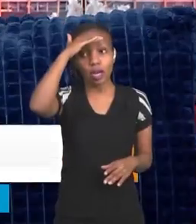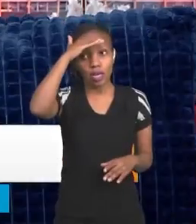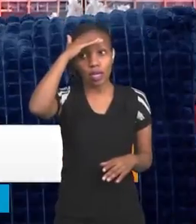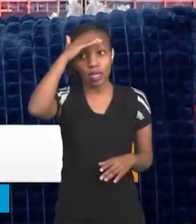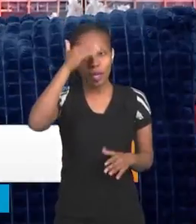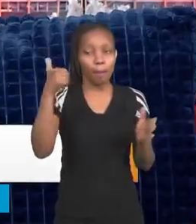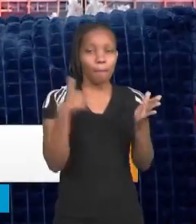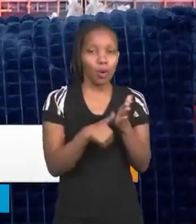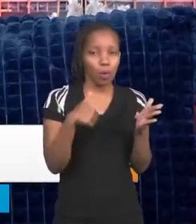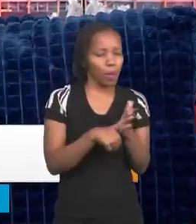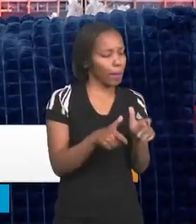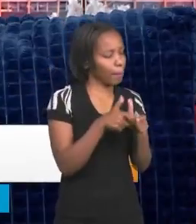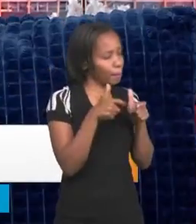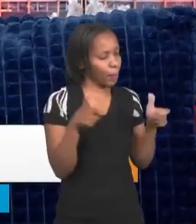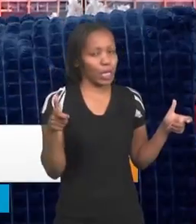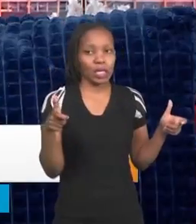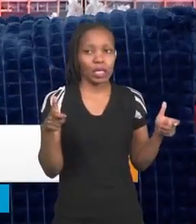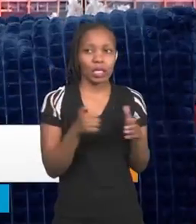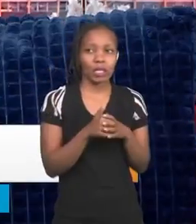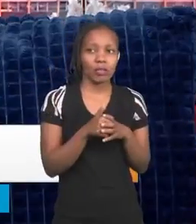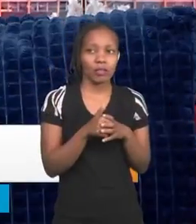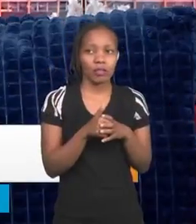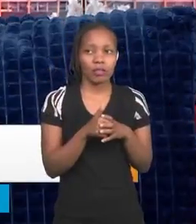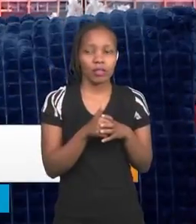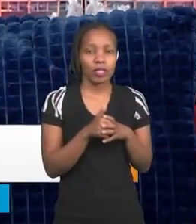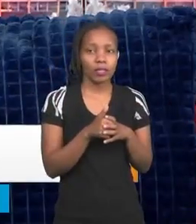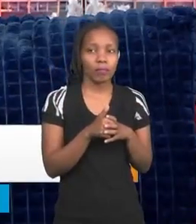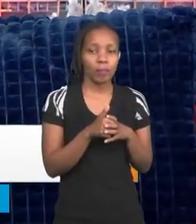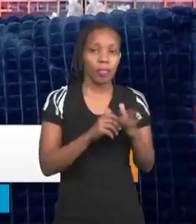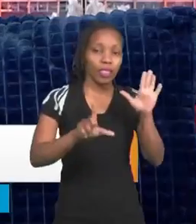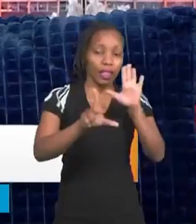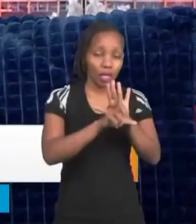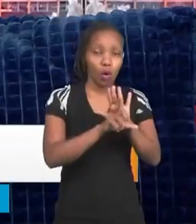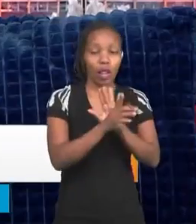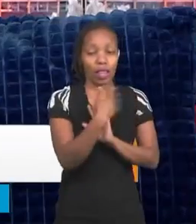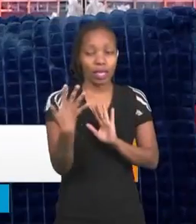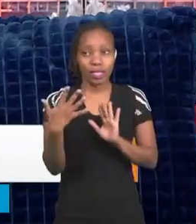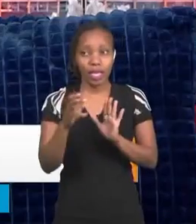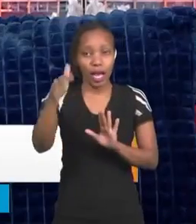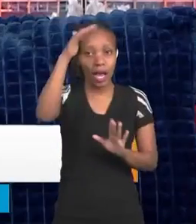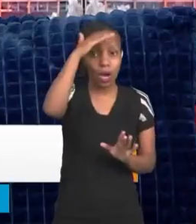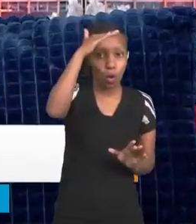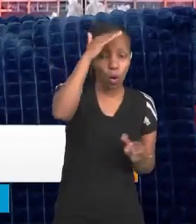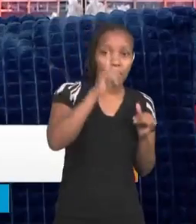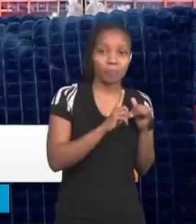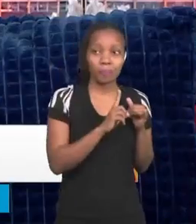our biggest problem. Actually, the problem is with the legal substances. Mm-hmm. So we have alcohol.